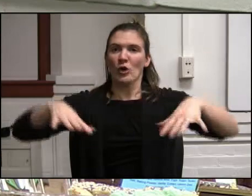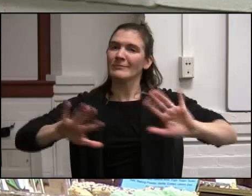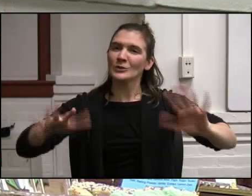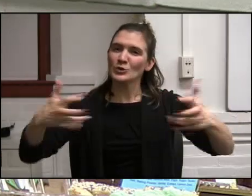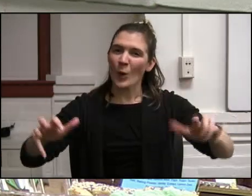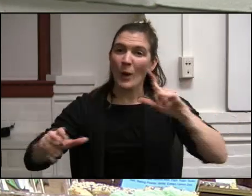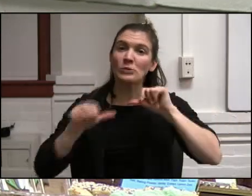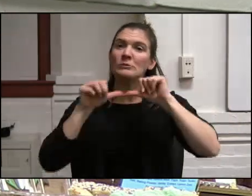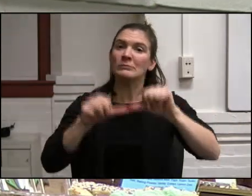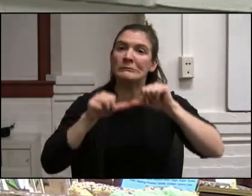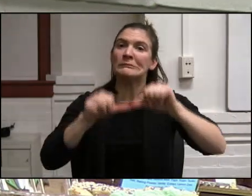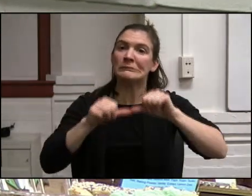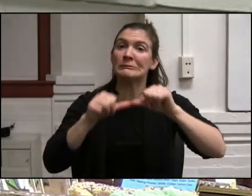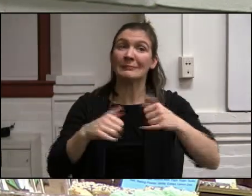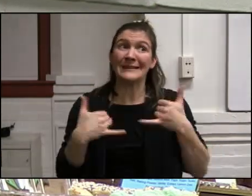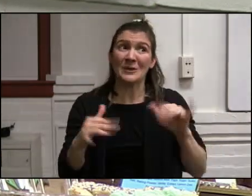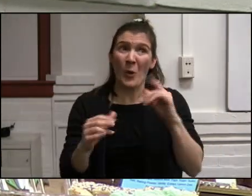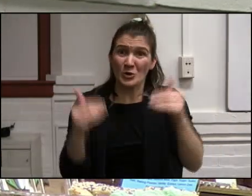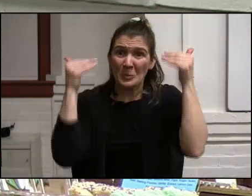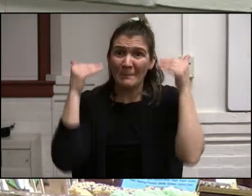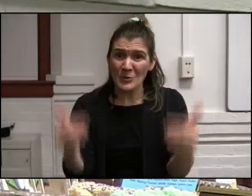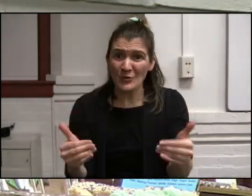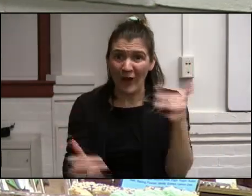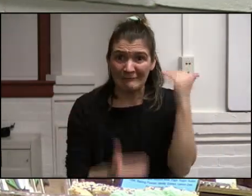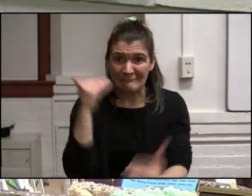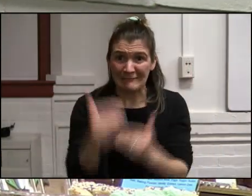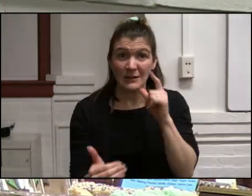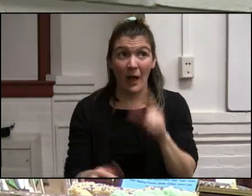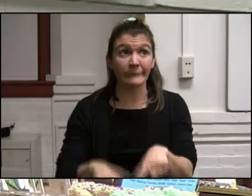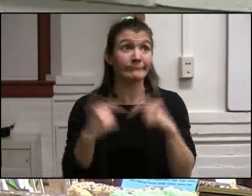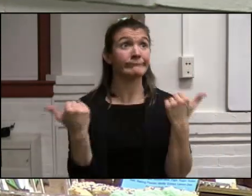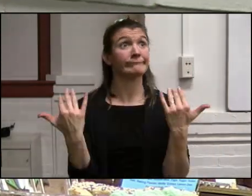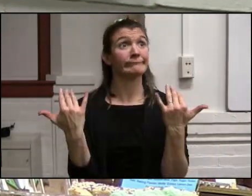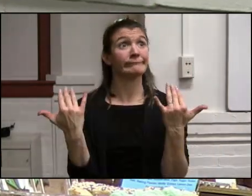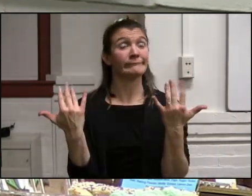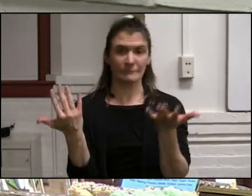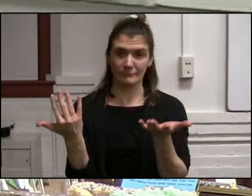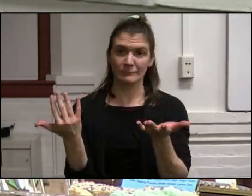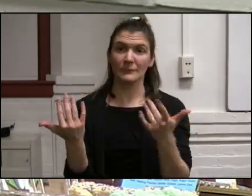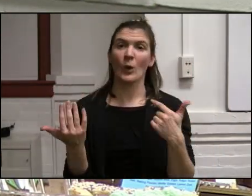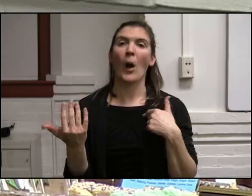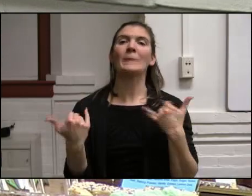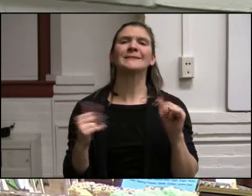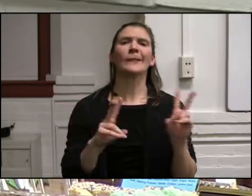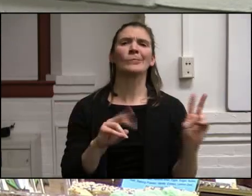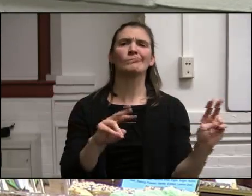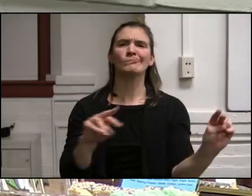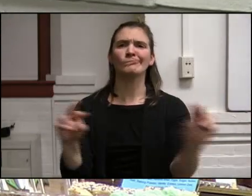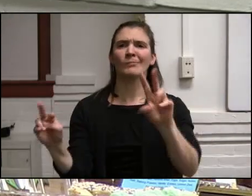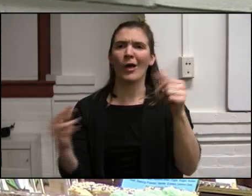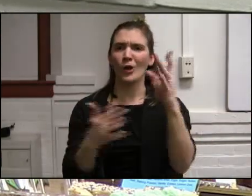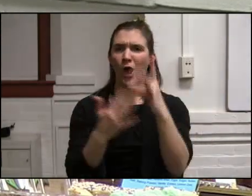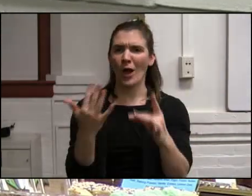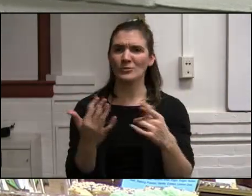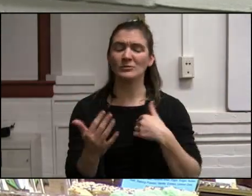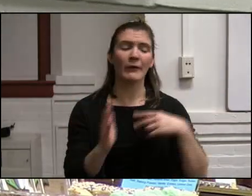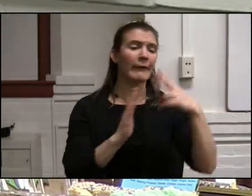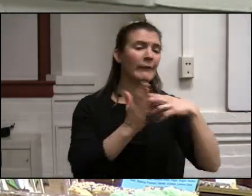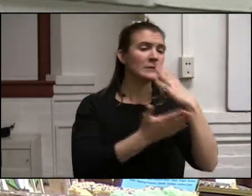And I still want this to move a lot faster. So but I've continued to look around. A couple of the